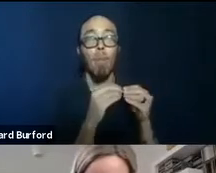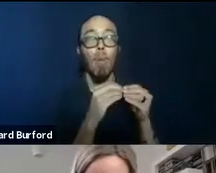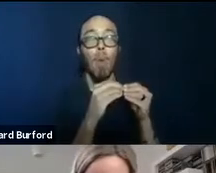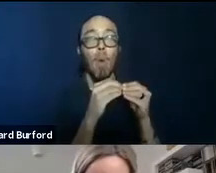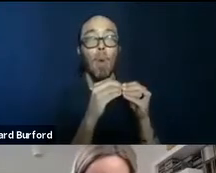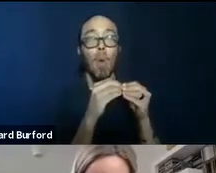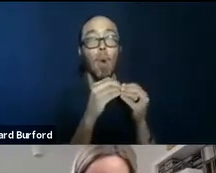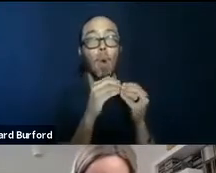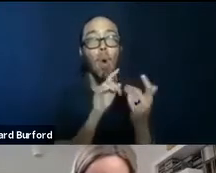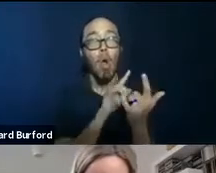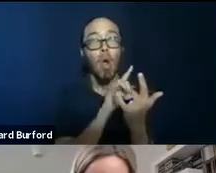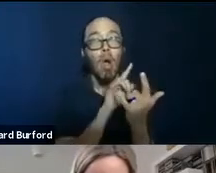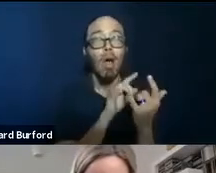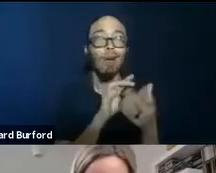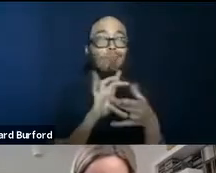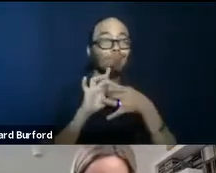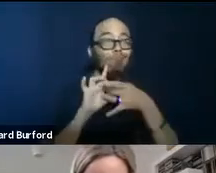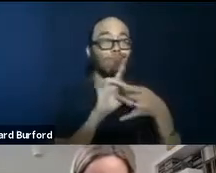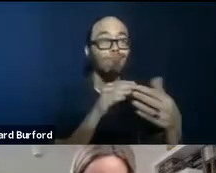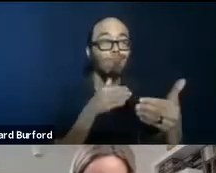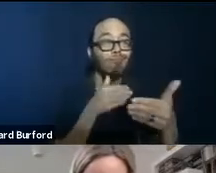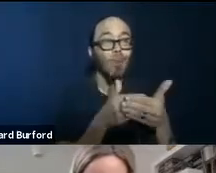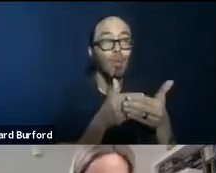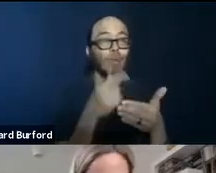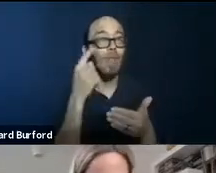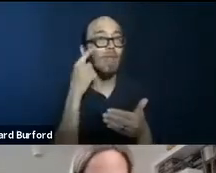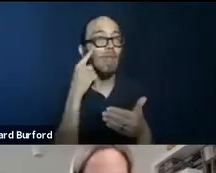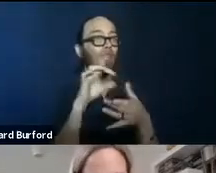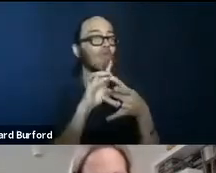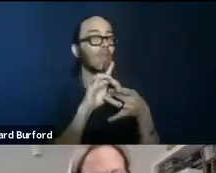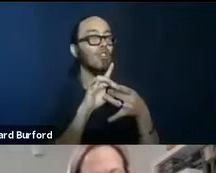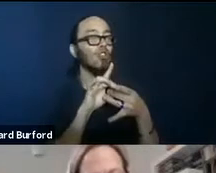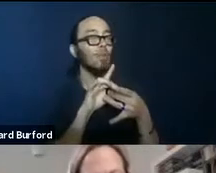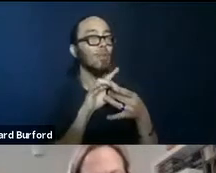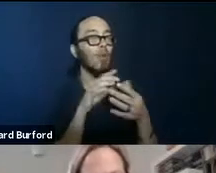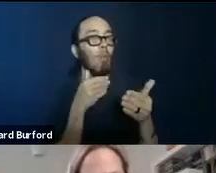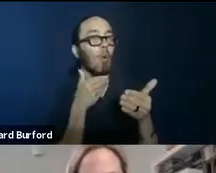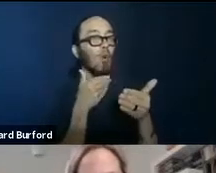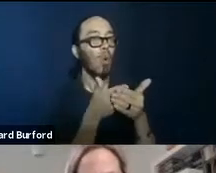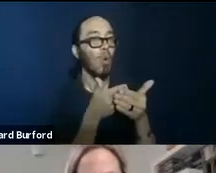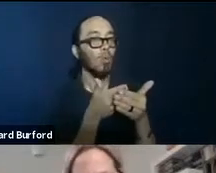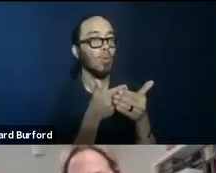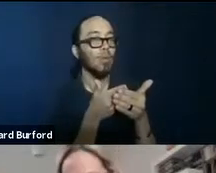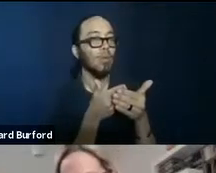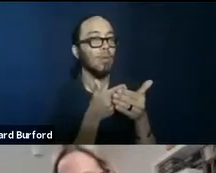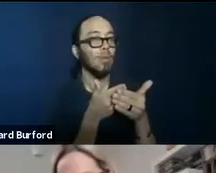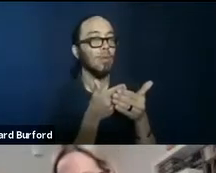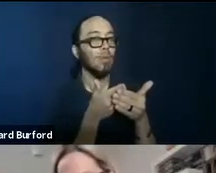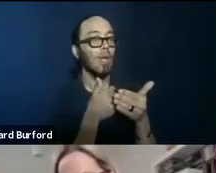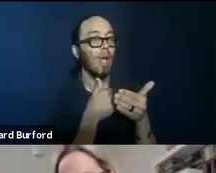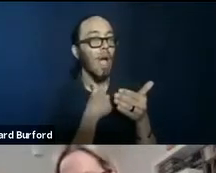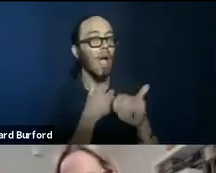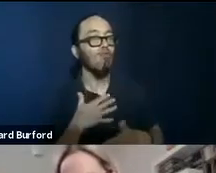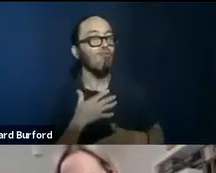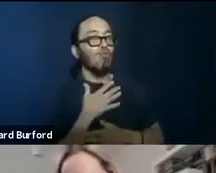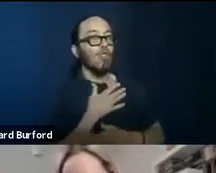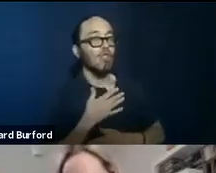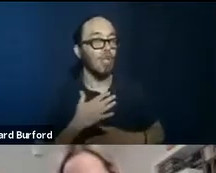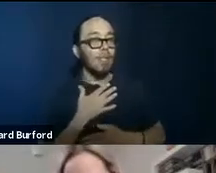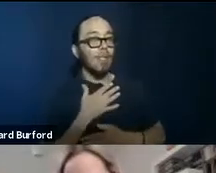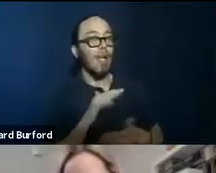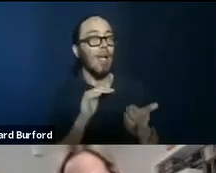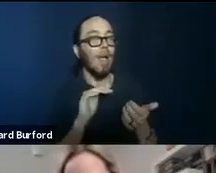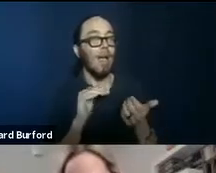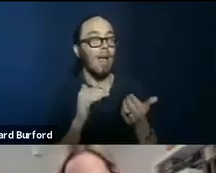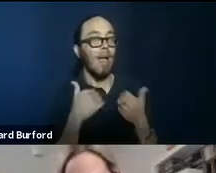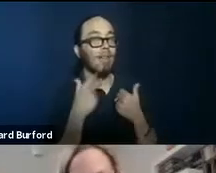The relationships I think are closer, and I appreciate having seen